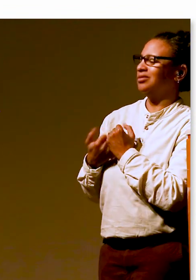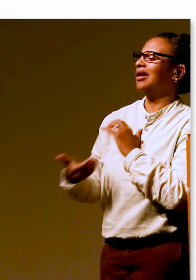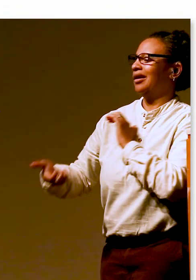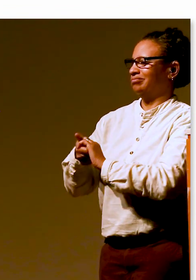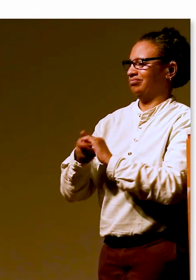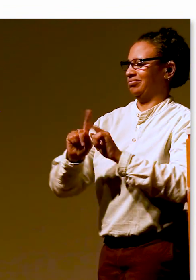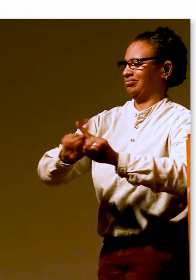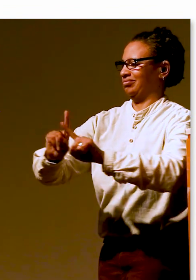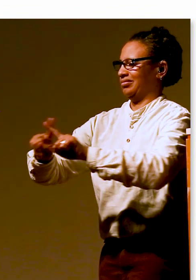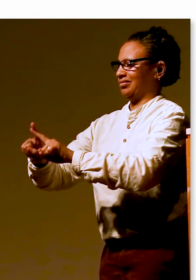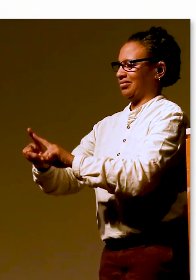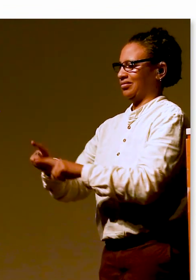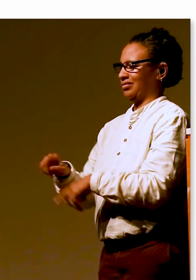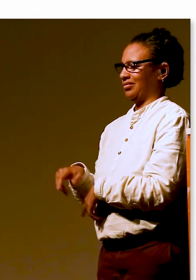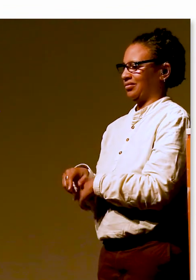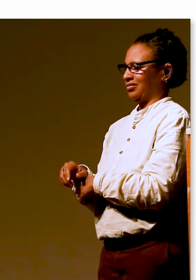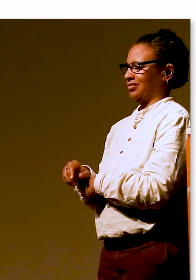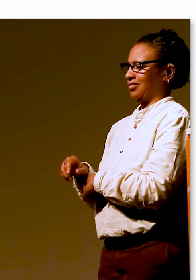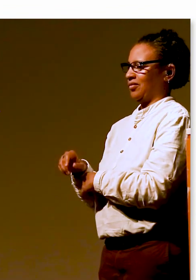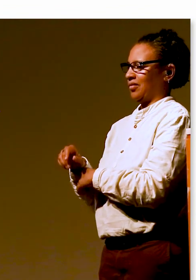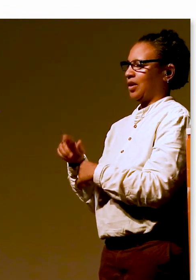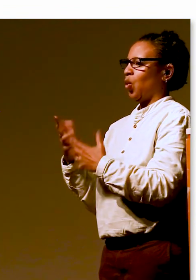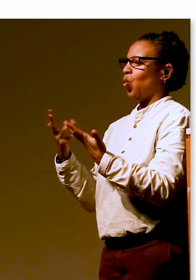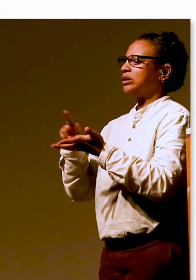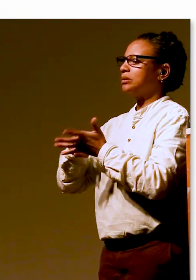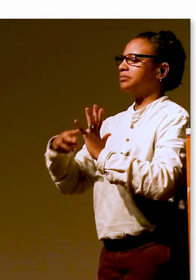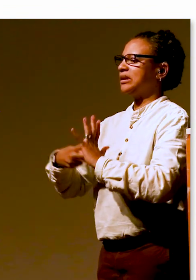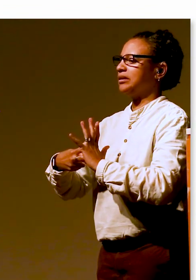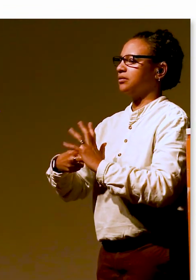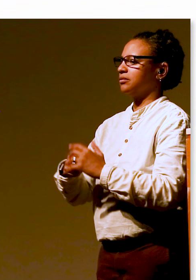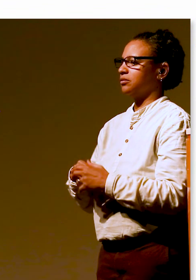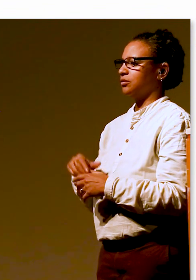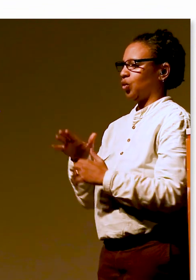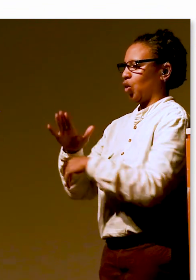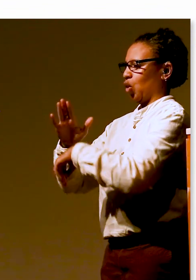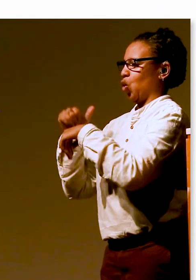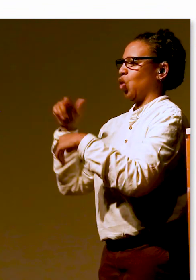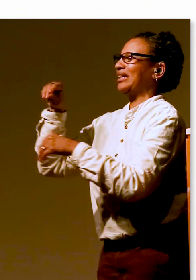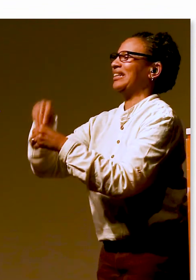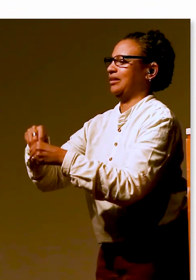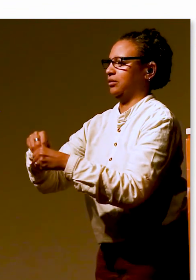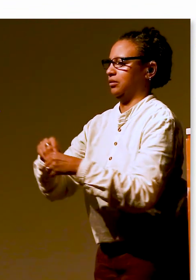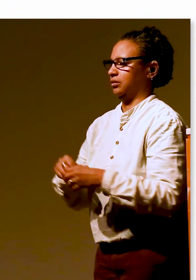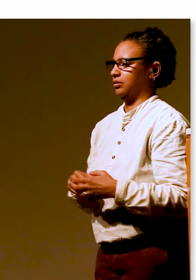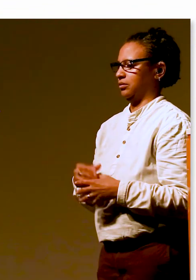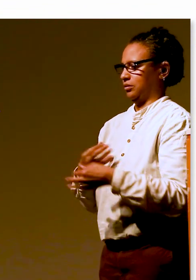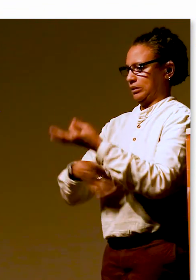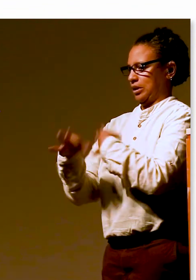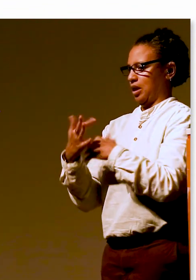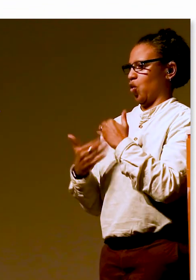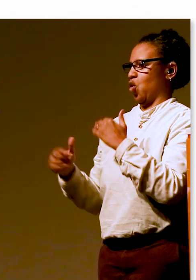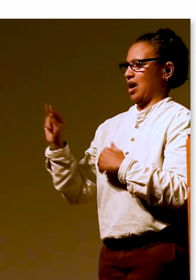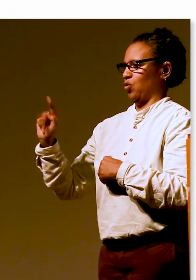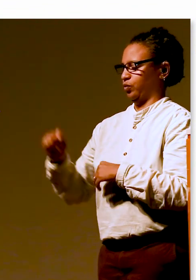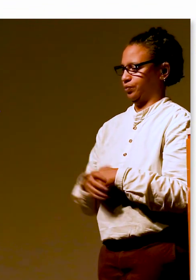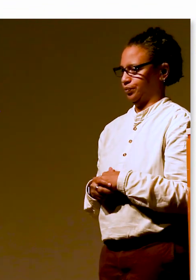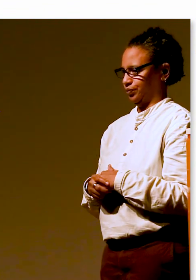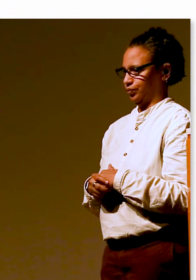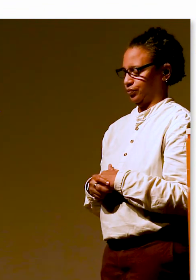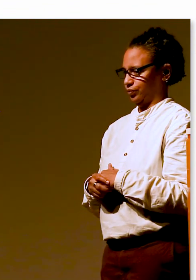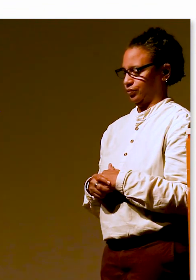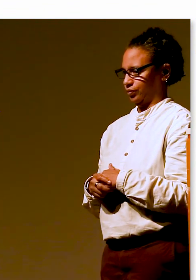in relationship to Prada especially, it's a really complicated time, right? Like, I was pissed. I was pissed with the way that they handled it. I